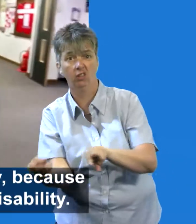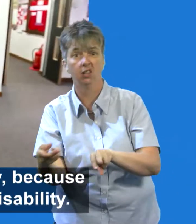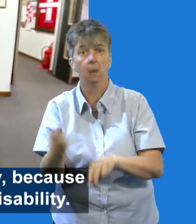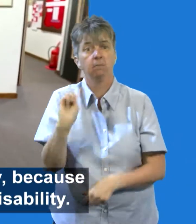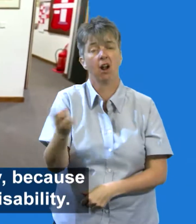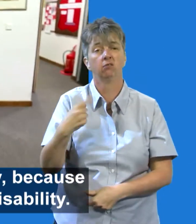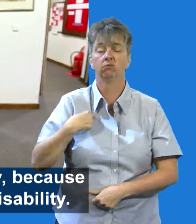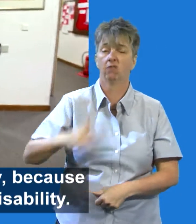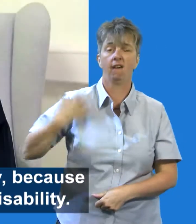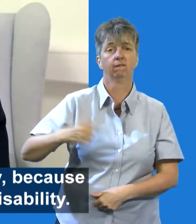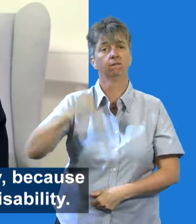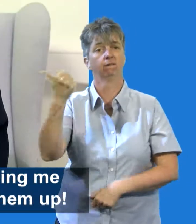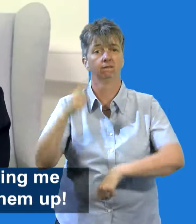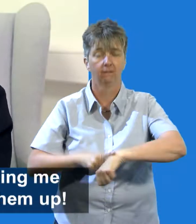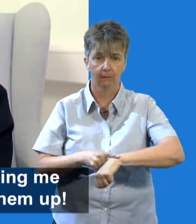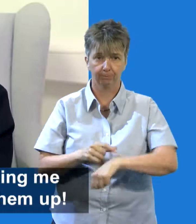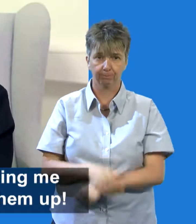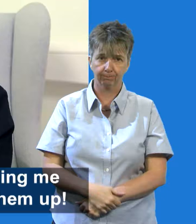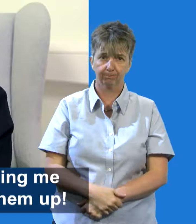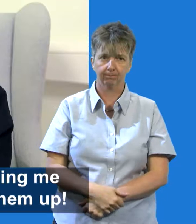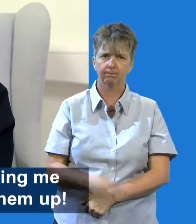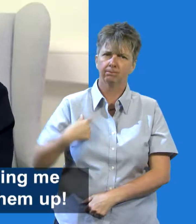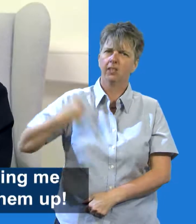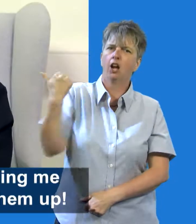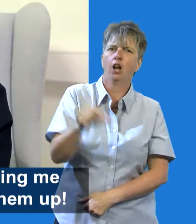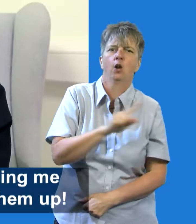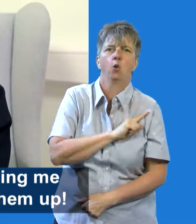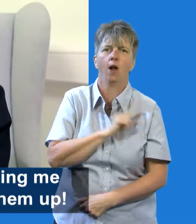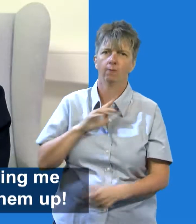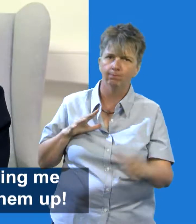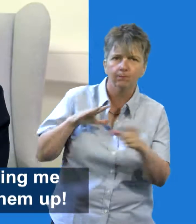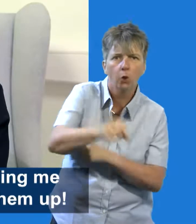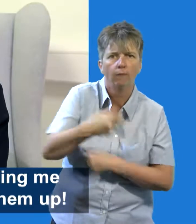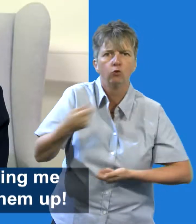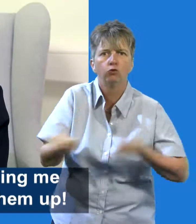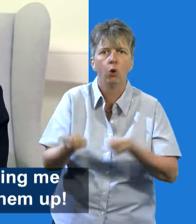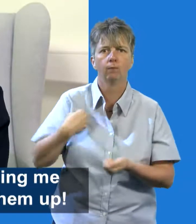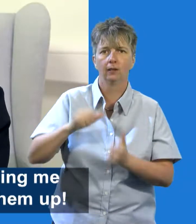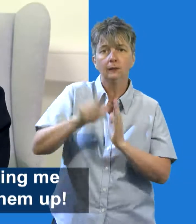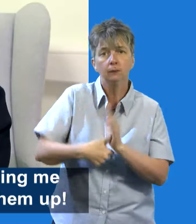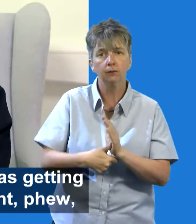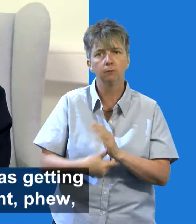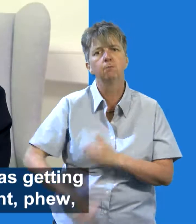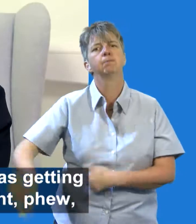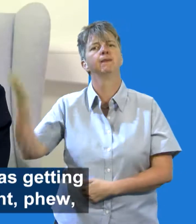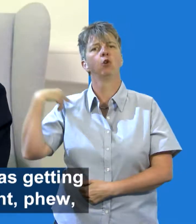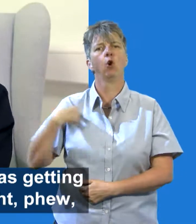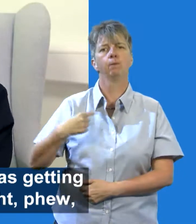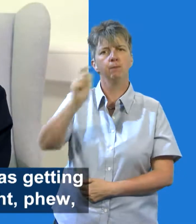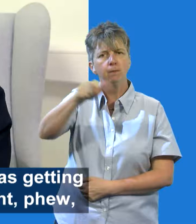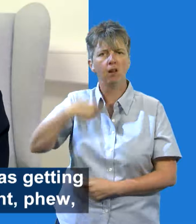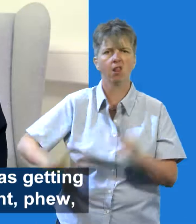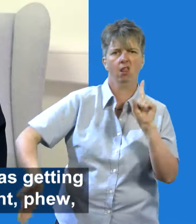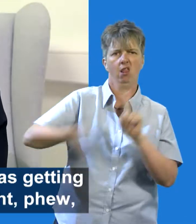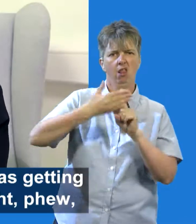took control of my disability. I was so fed up with people calling me peg leg. Then I had to beat them up or